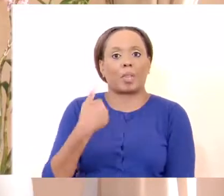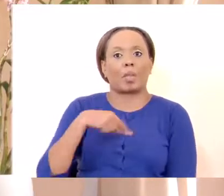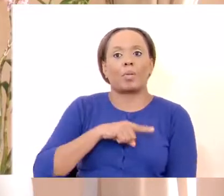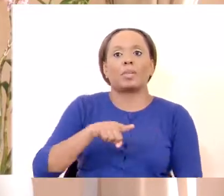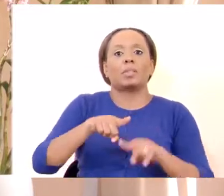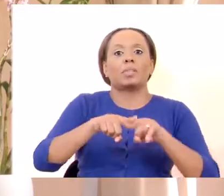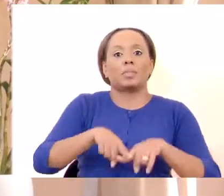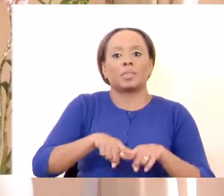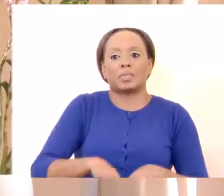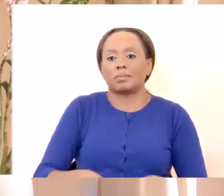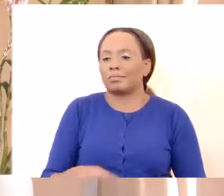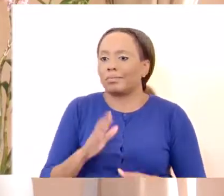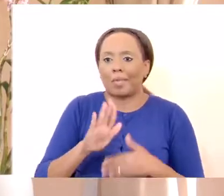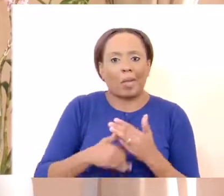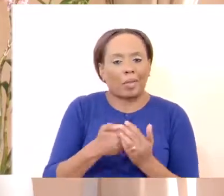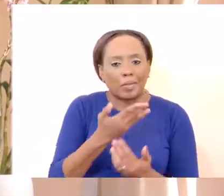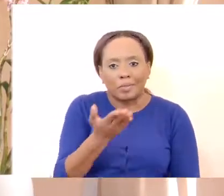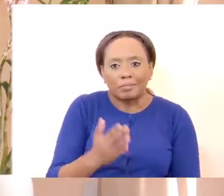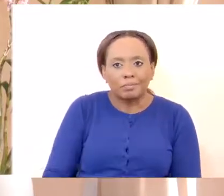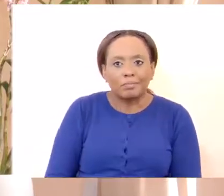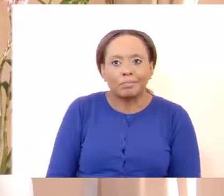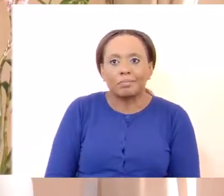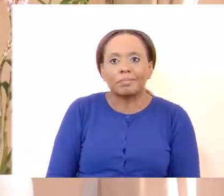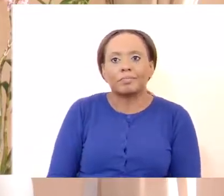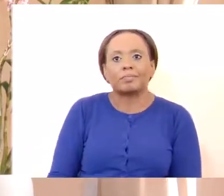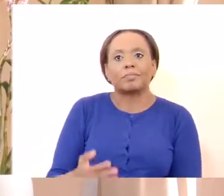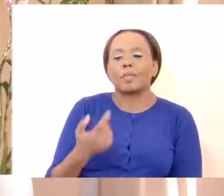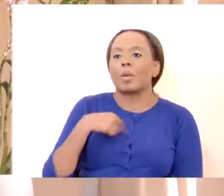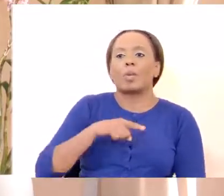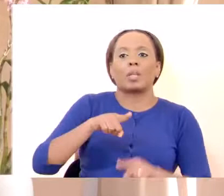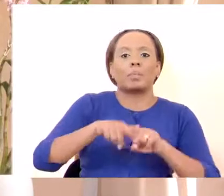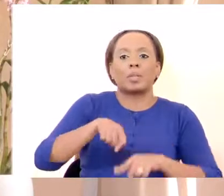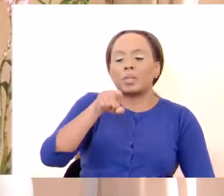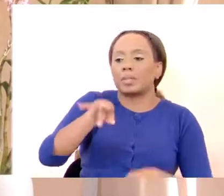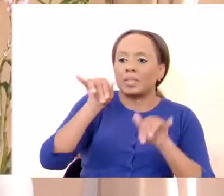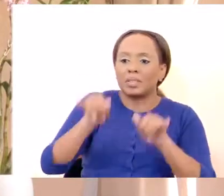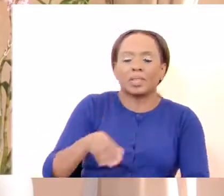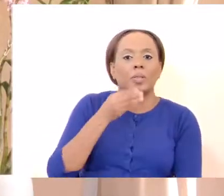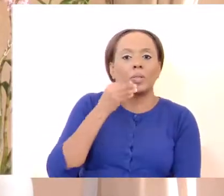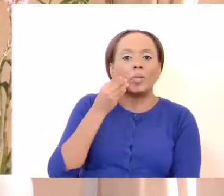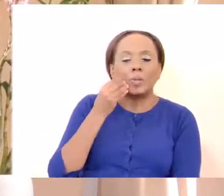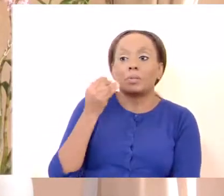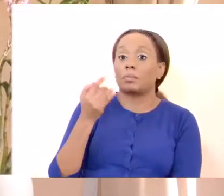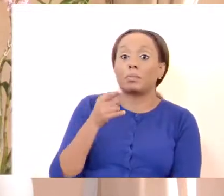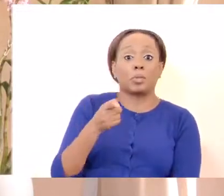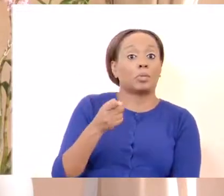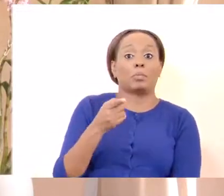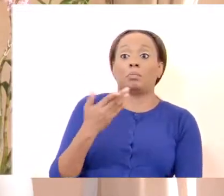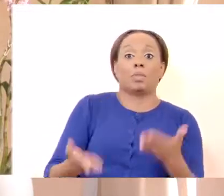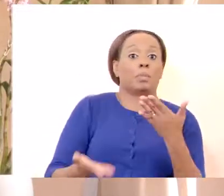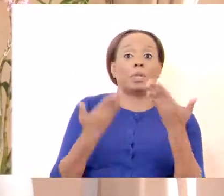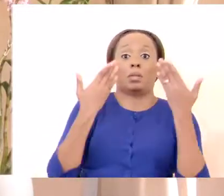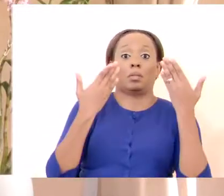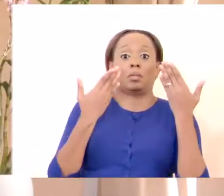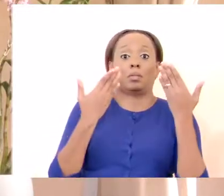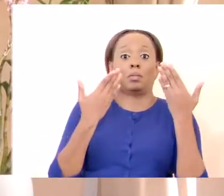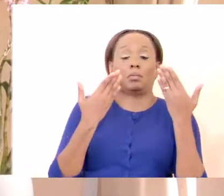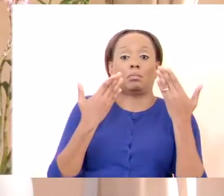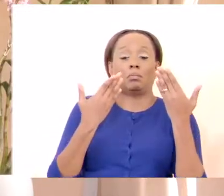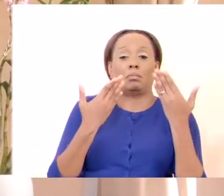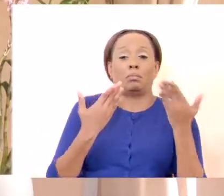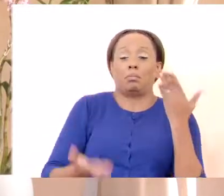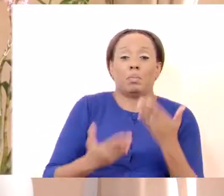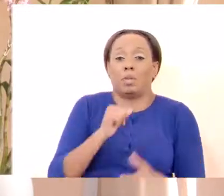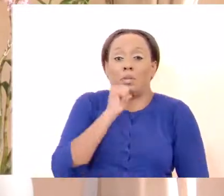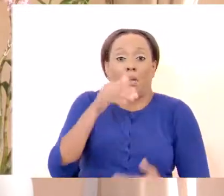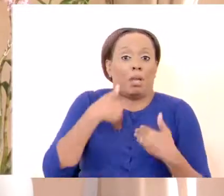every Barbadian, the same way we depend on people to remain at home even though they don't have COVID, to remain in quarantine if they're at home or